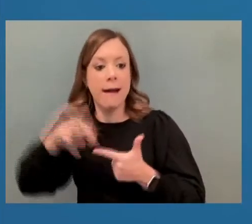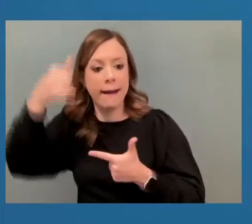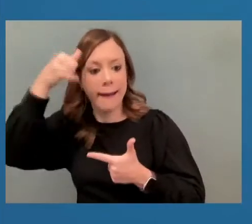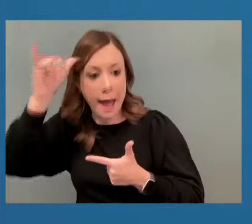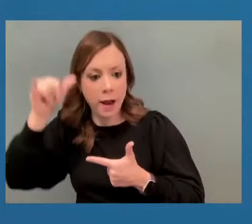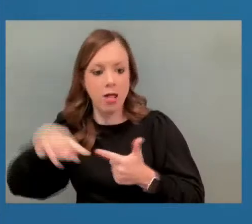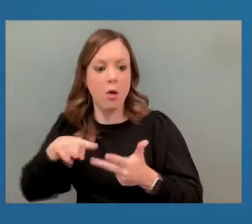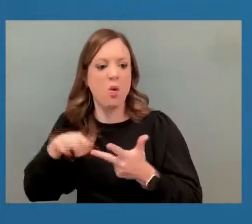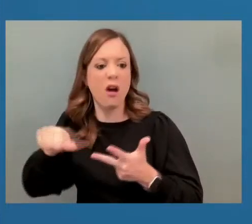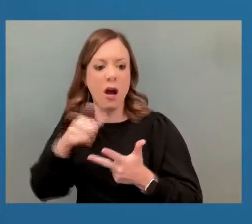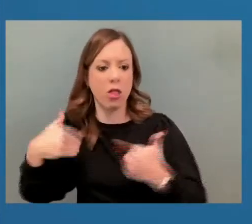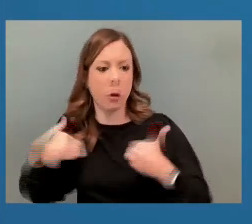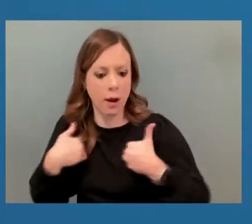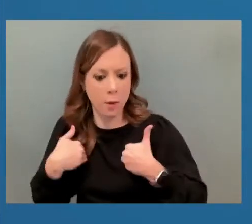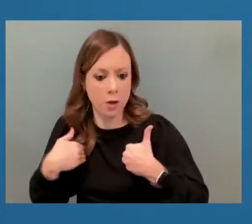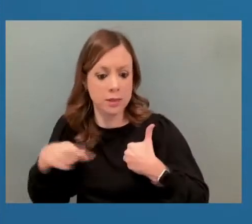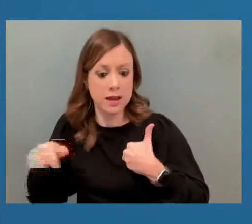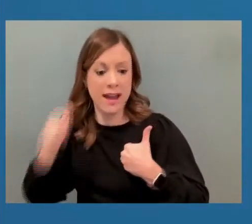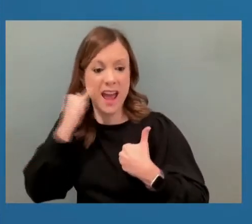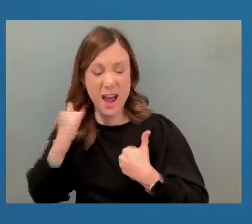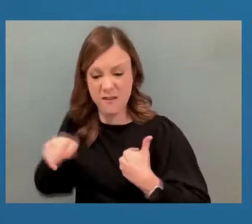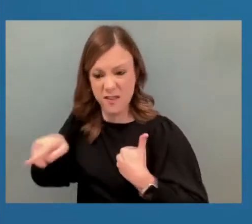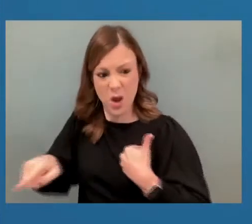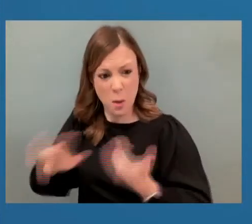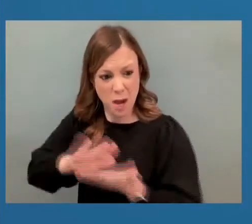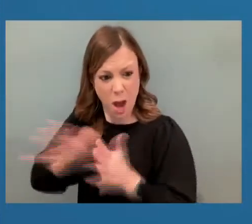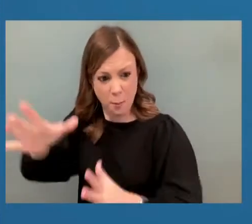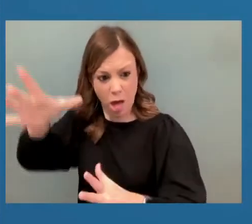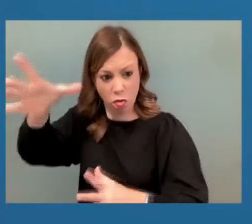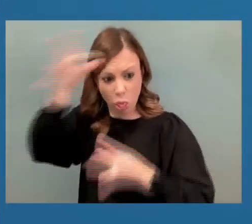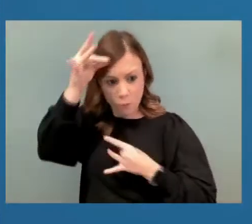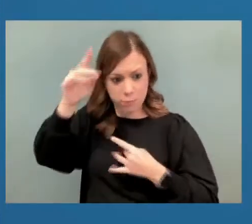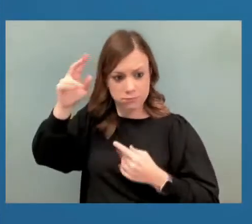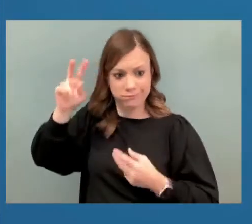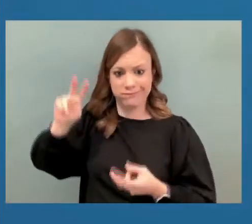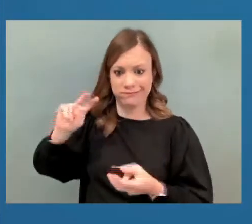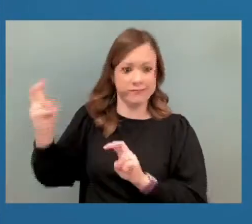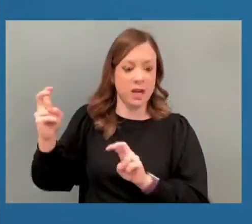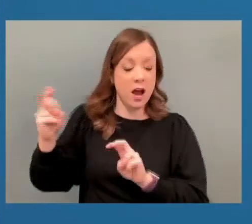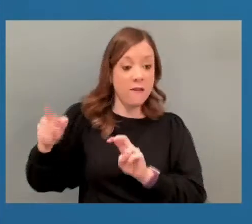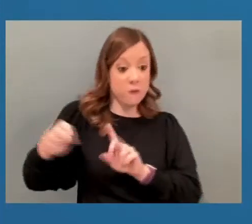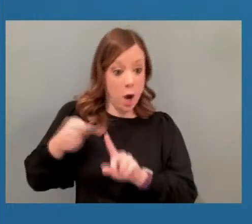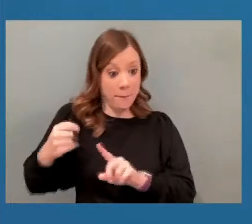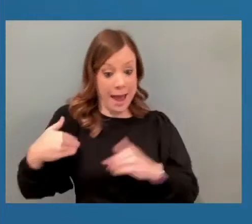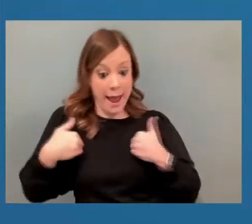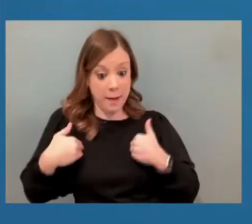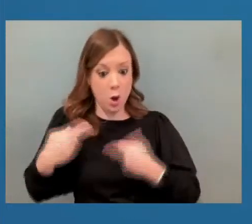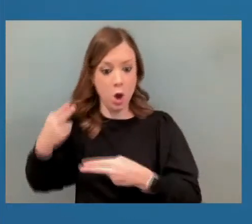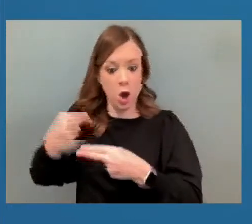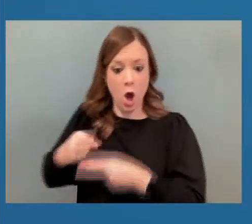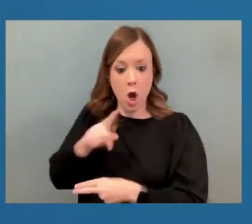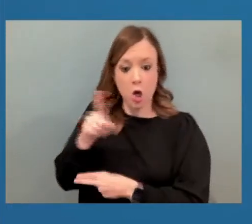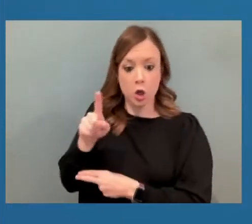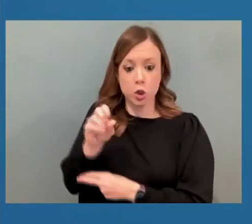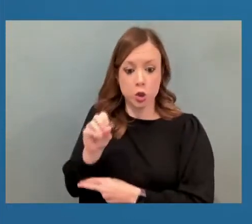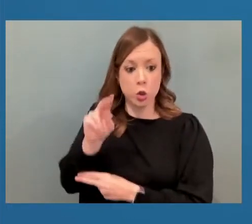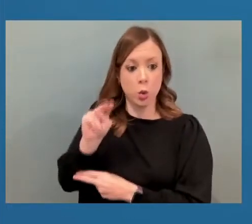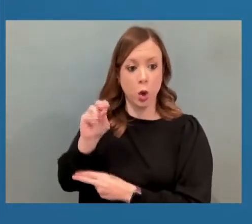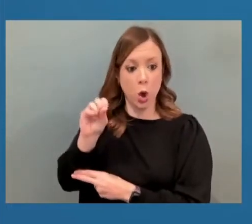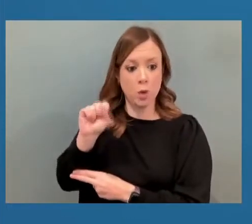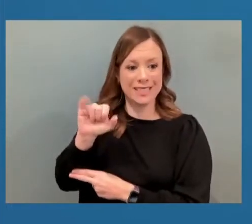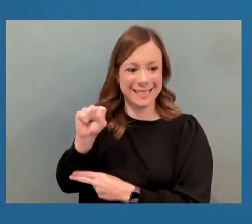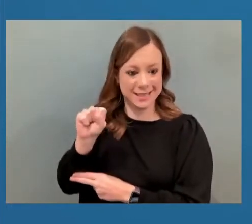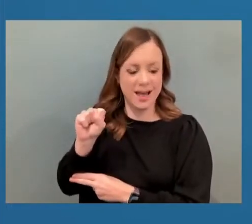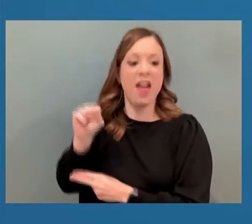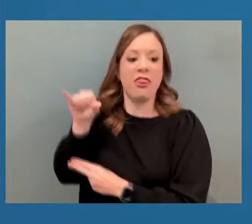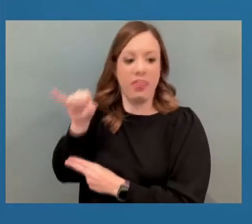a zoonosis. And really, that's the folks who are at risk. I want people to keep this in mind as well. H5N1 has been